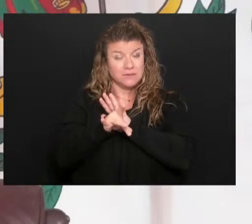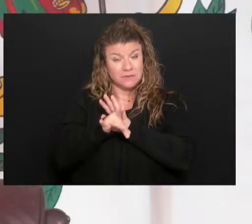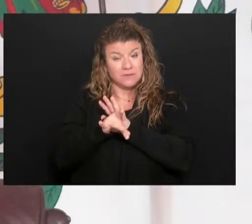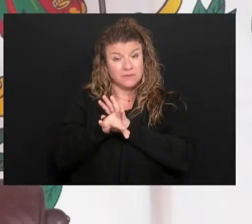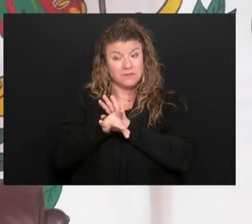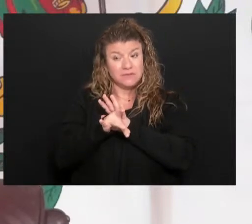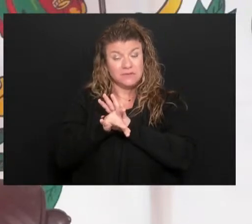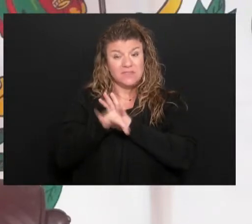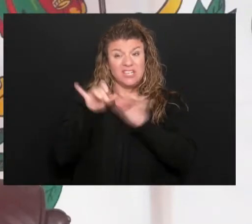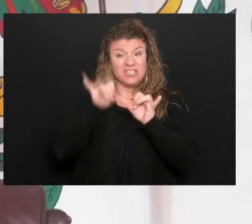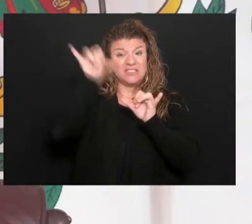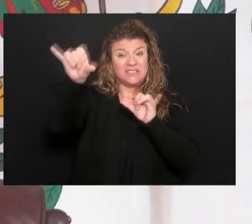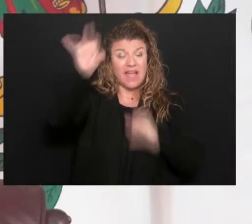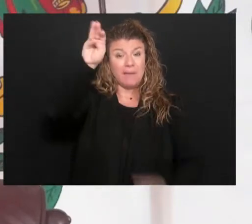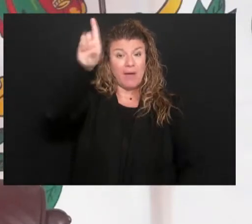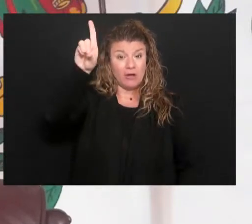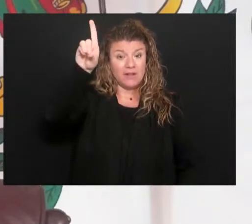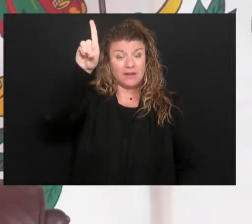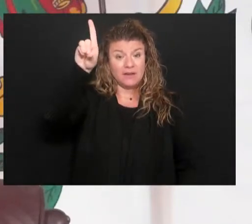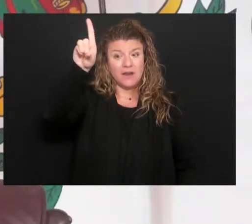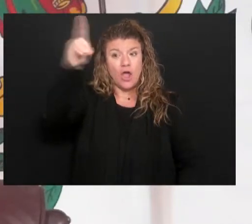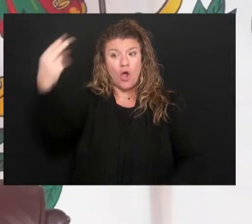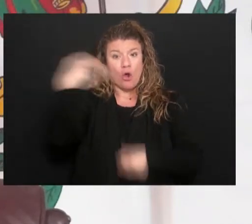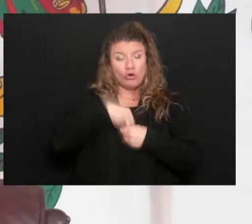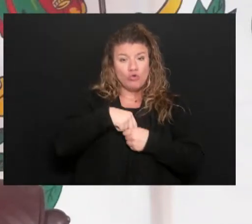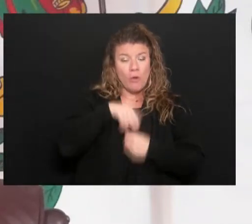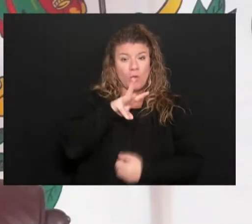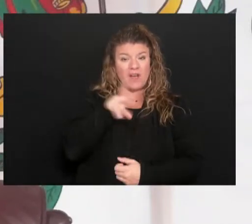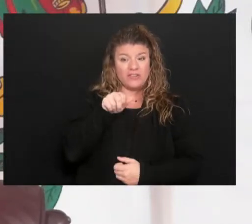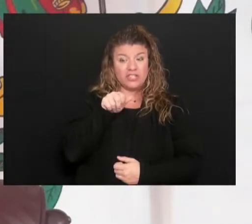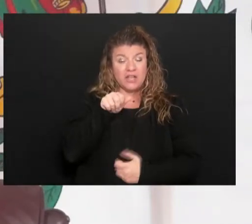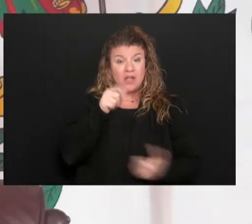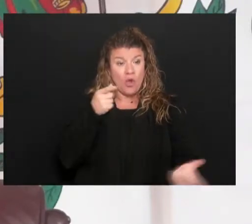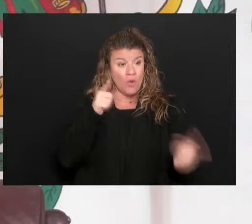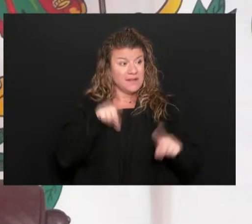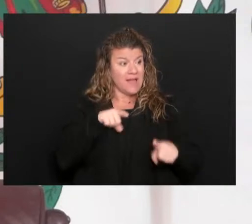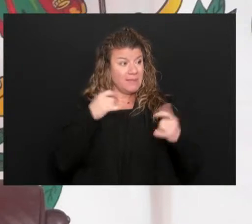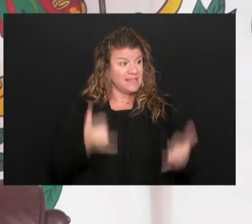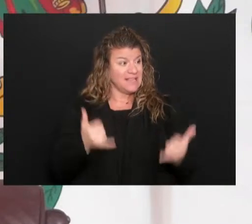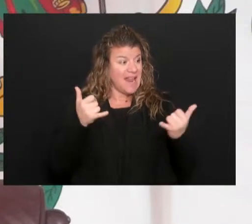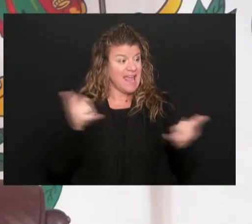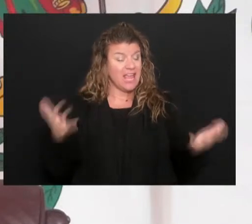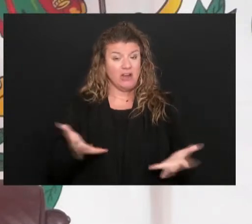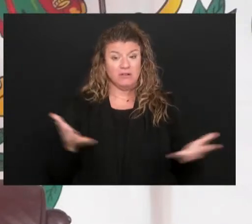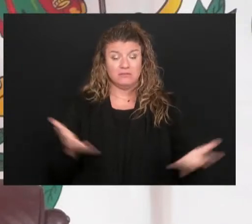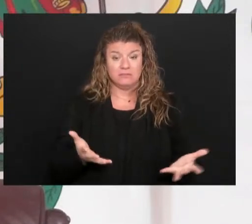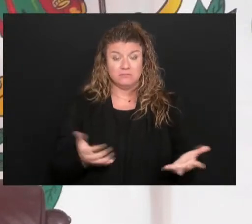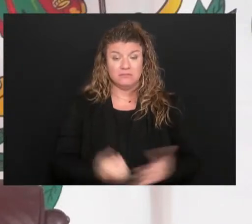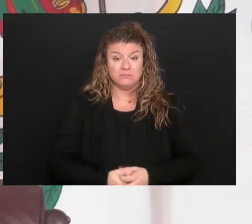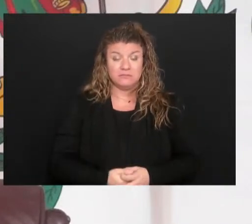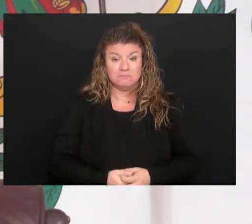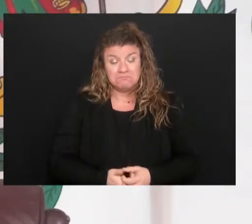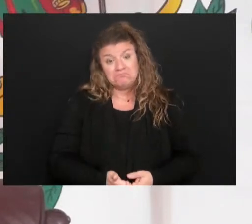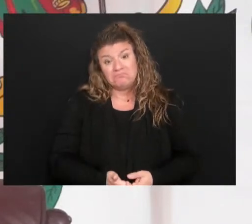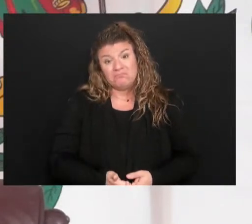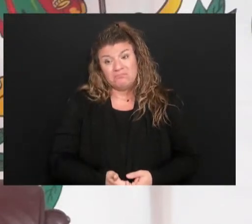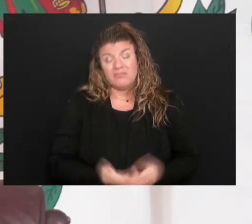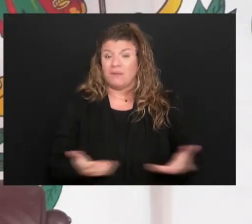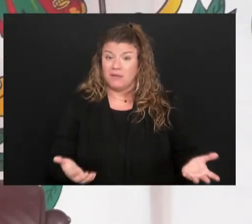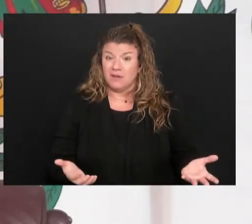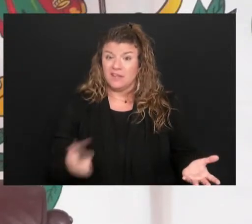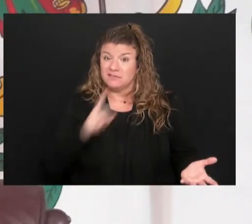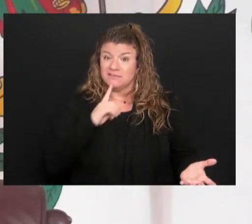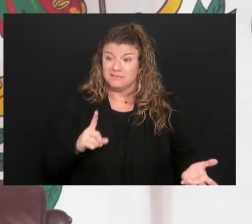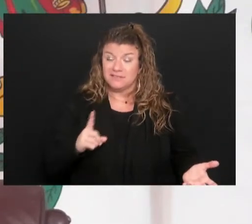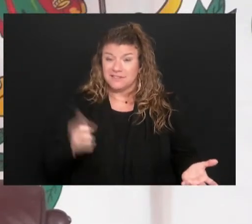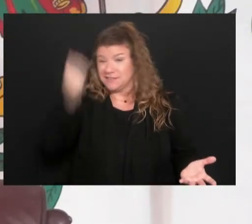to stay in Maryland or join West Virginia and what's going on today, well, it would take a dumb bunny